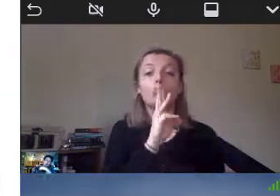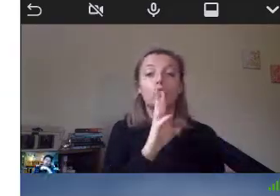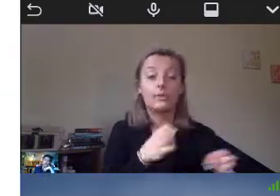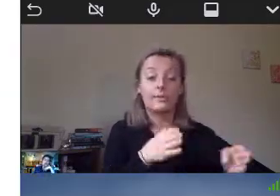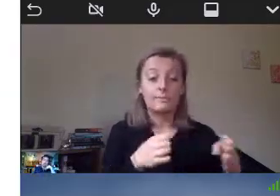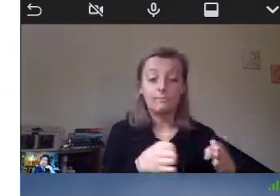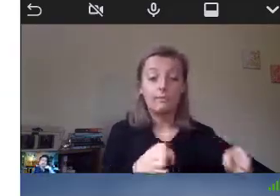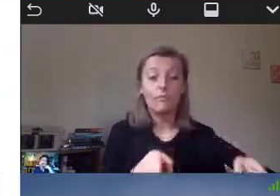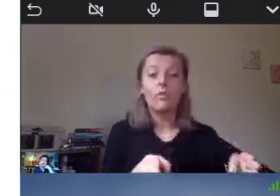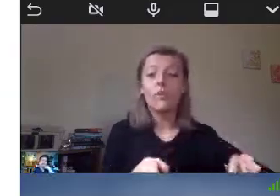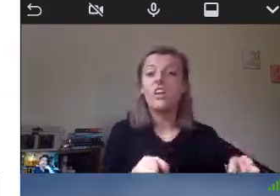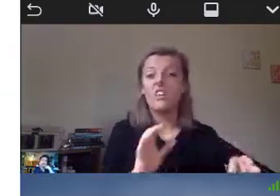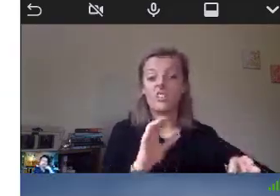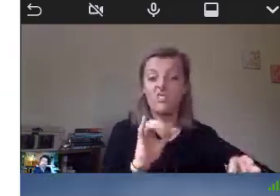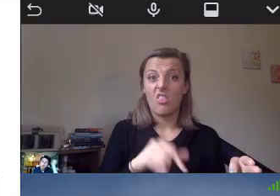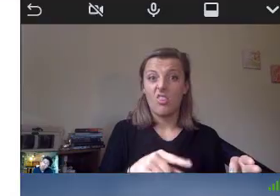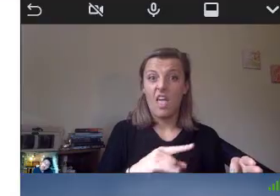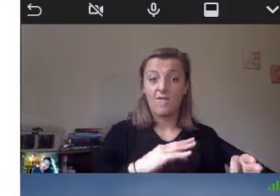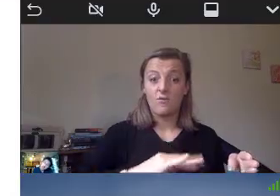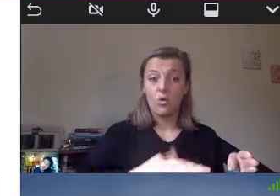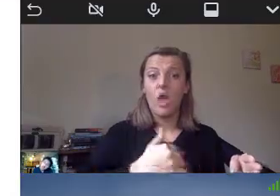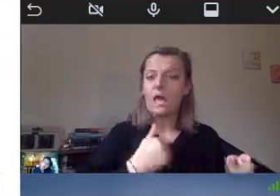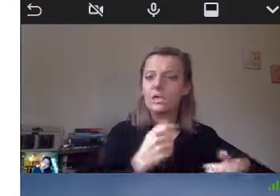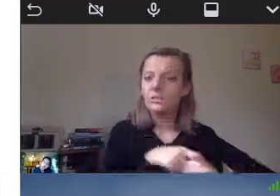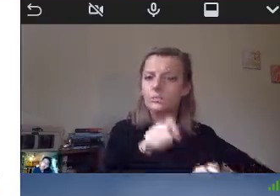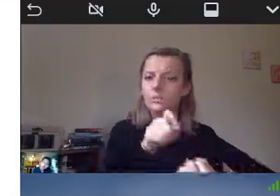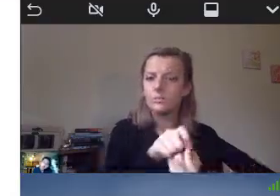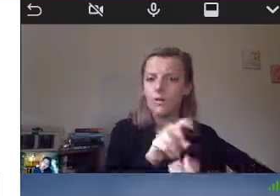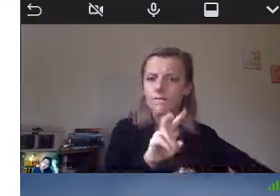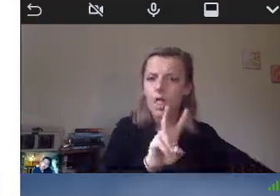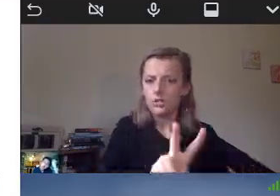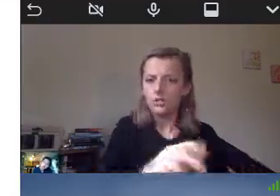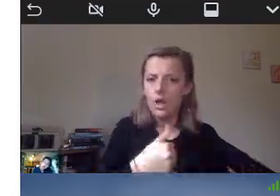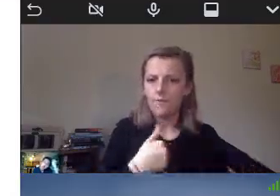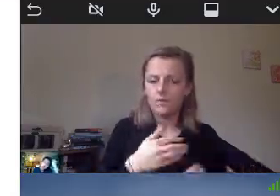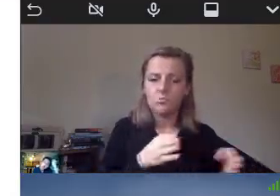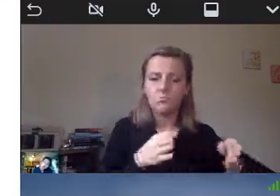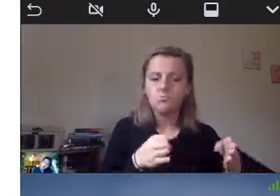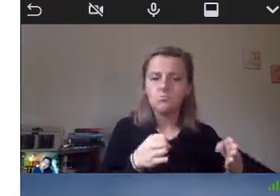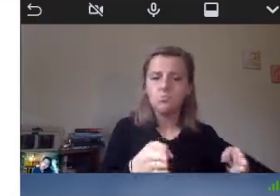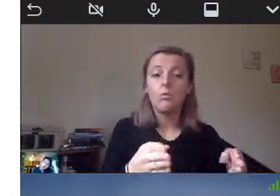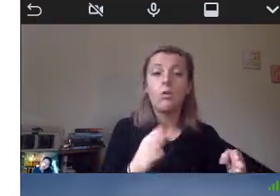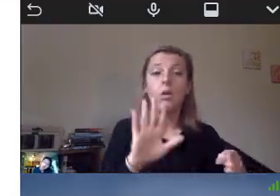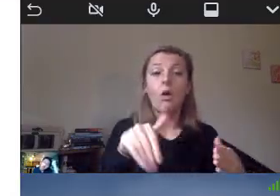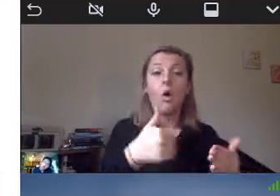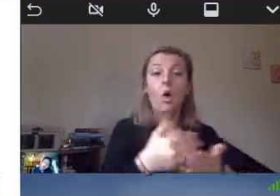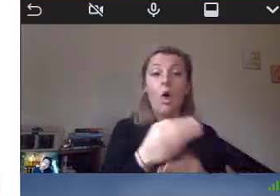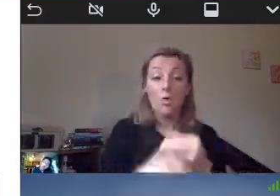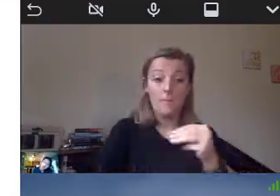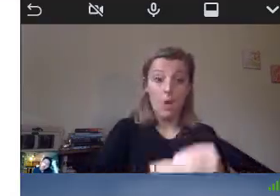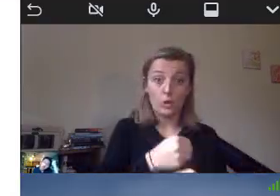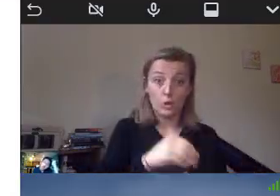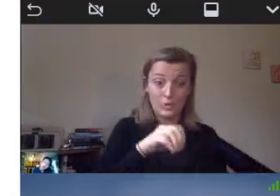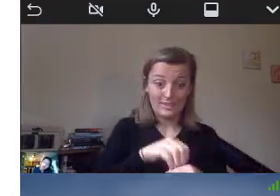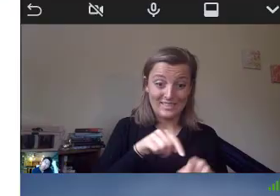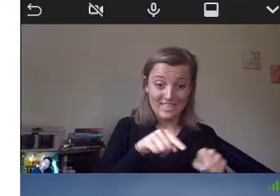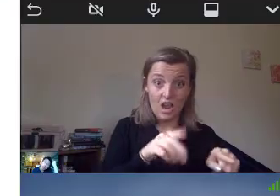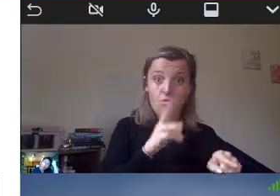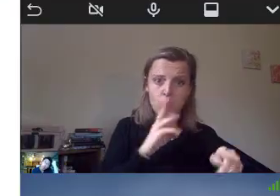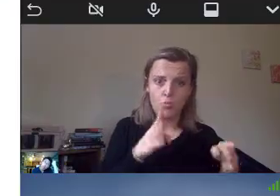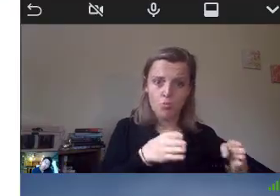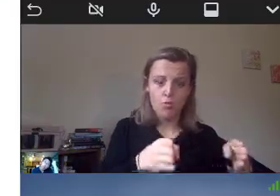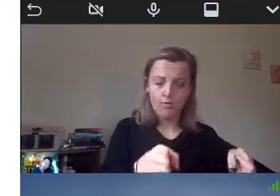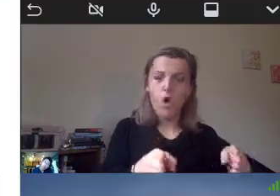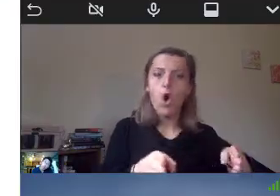velocity, the molecules in that fluid element are diffusing, but they're also kind of moving with the